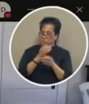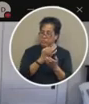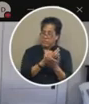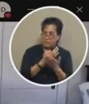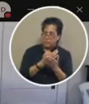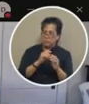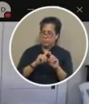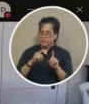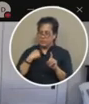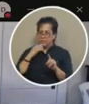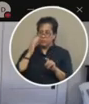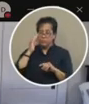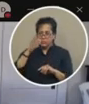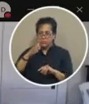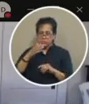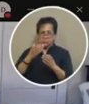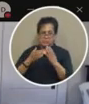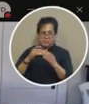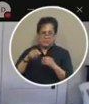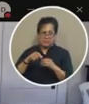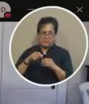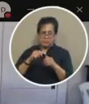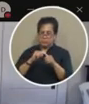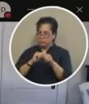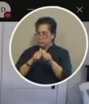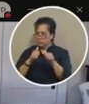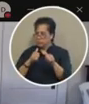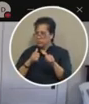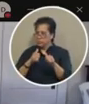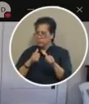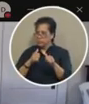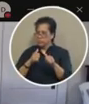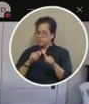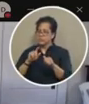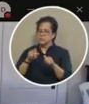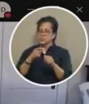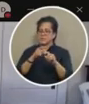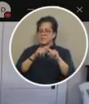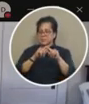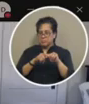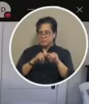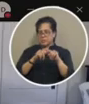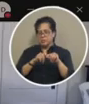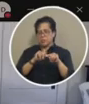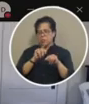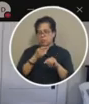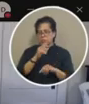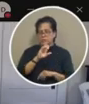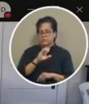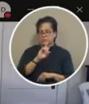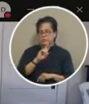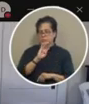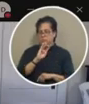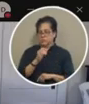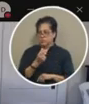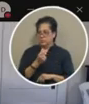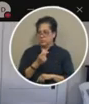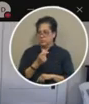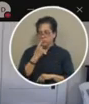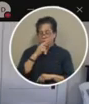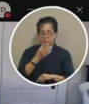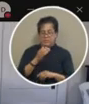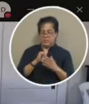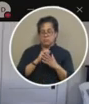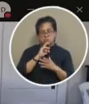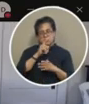future, I really think we need to move away from just depending on CDBG funds for things that are so necessary